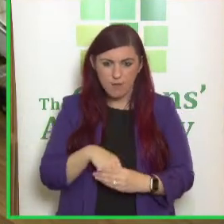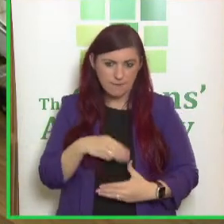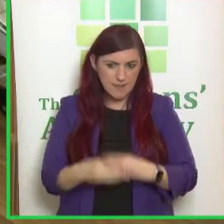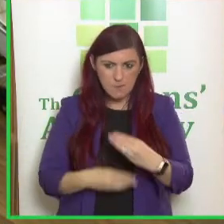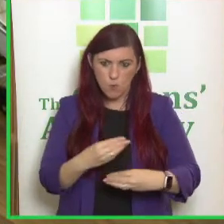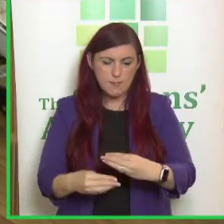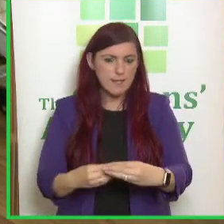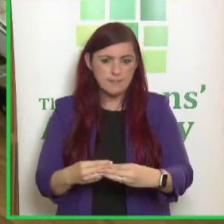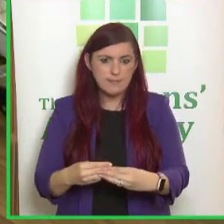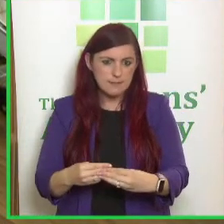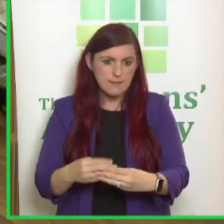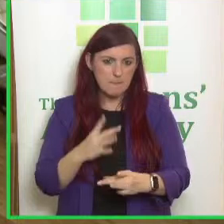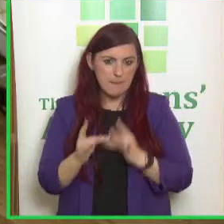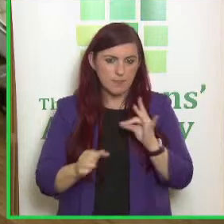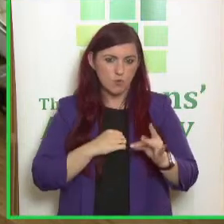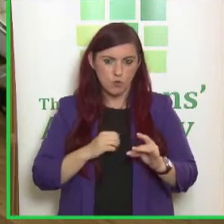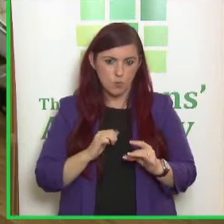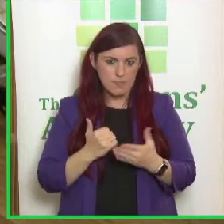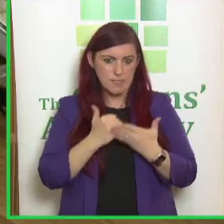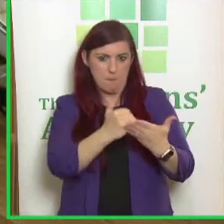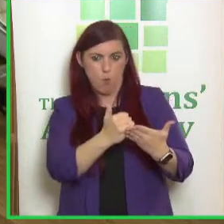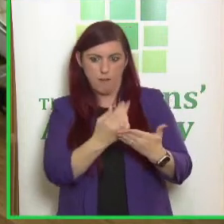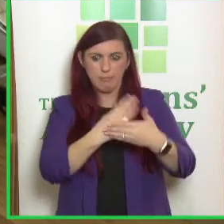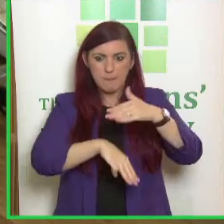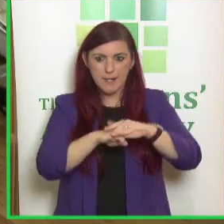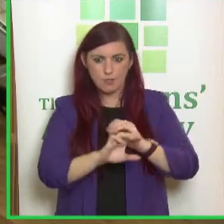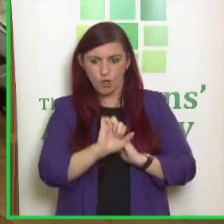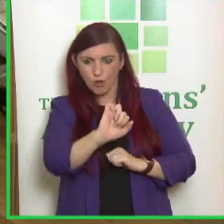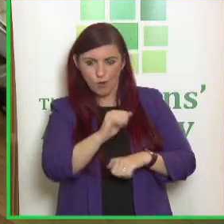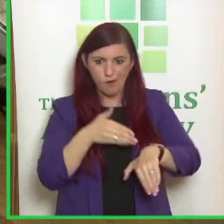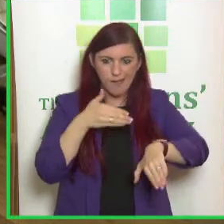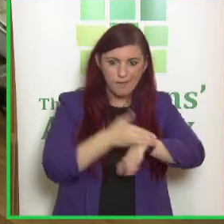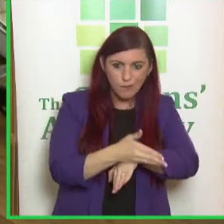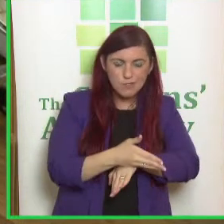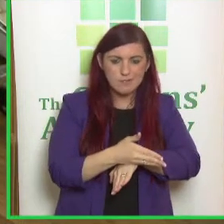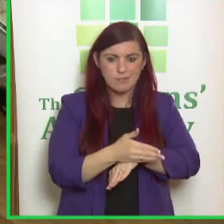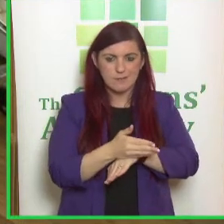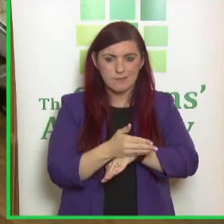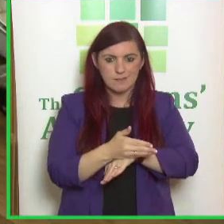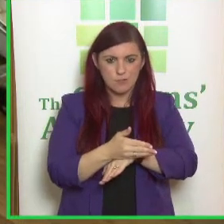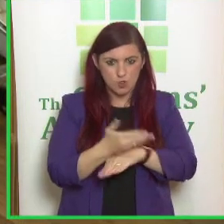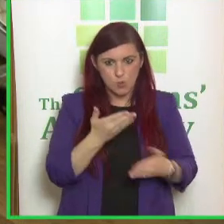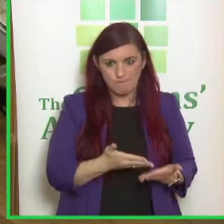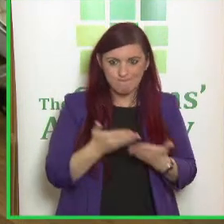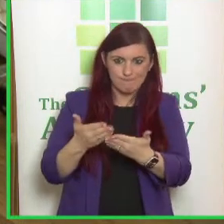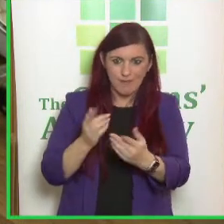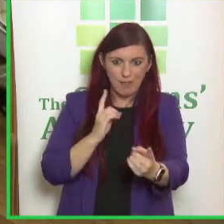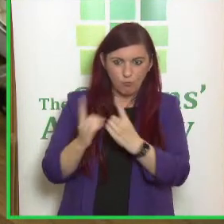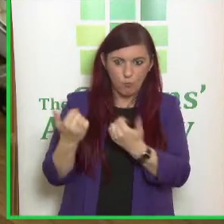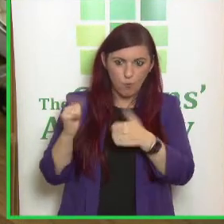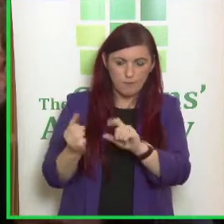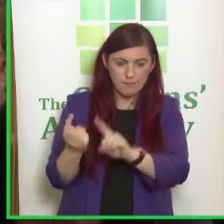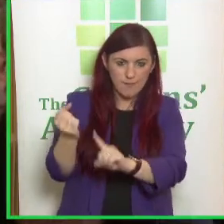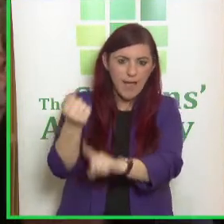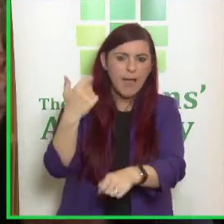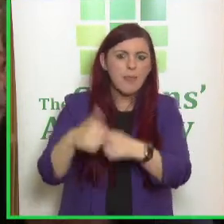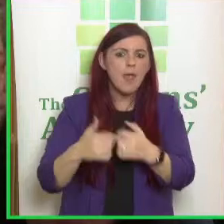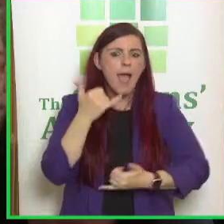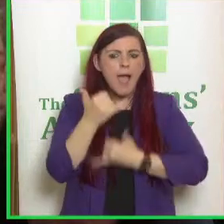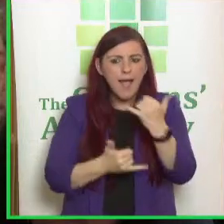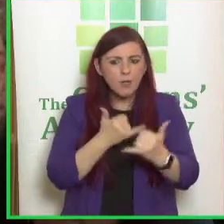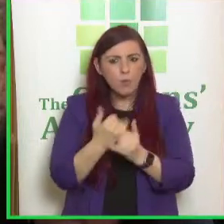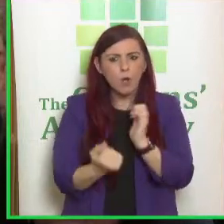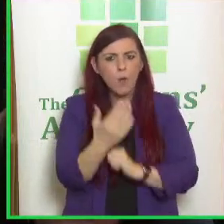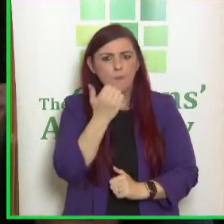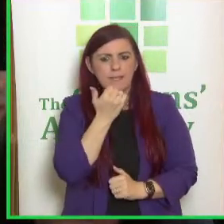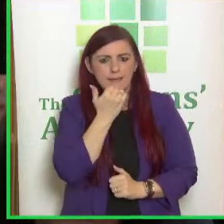forward that they support the Minister in her efforts to get this across the line, and that we get an annual review update of where we're